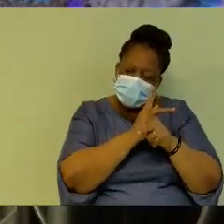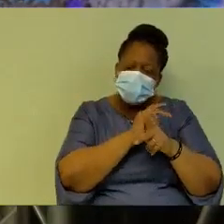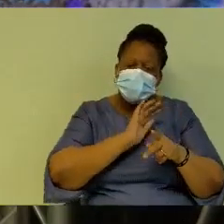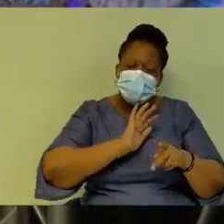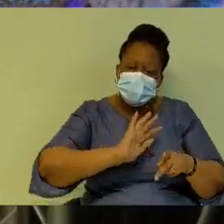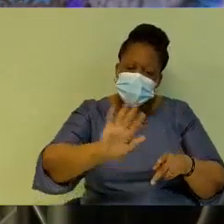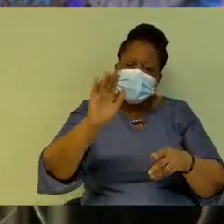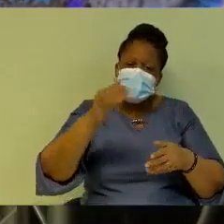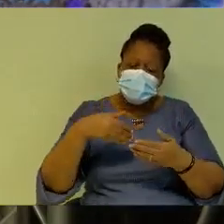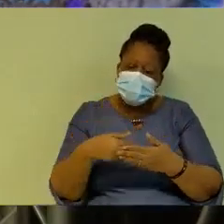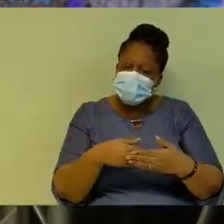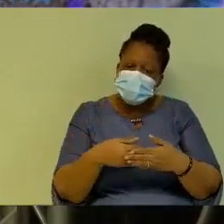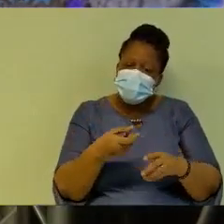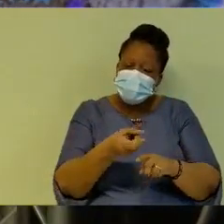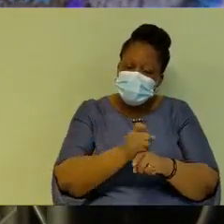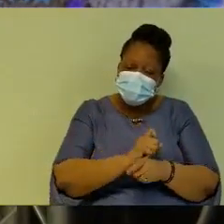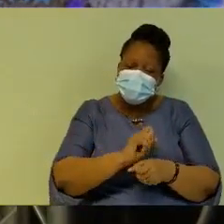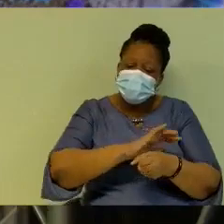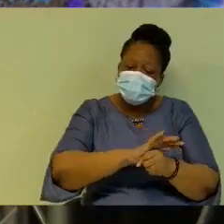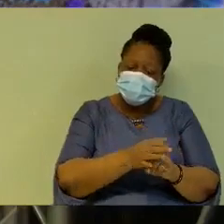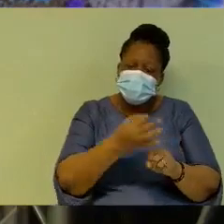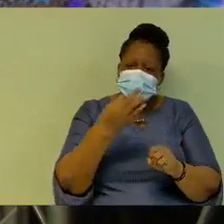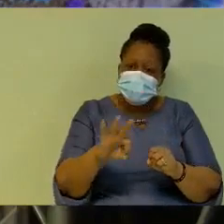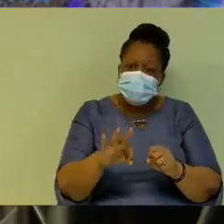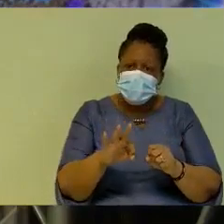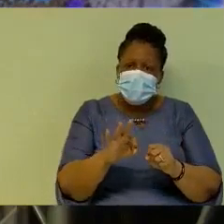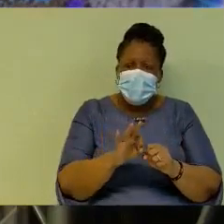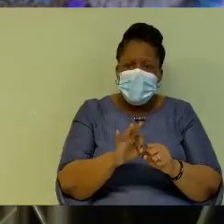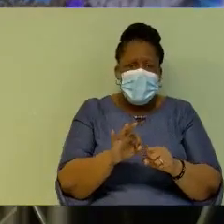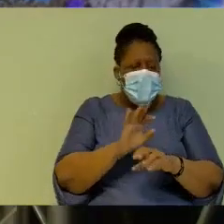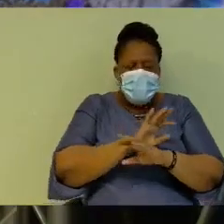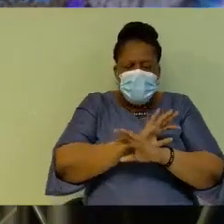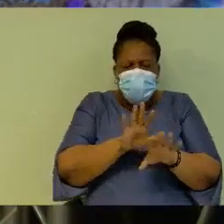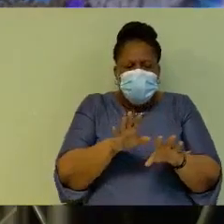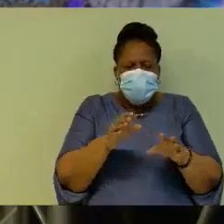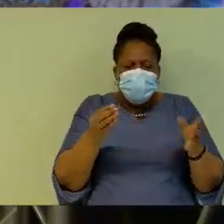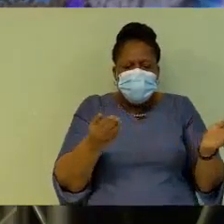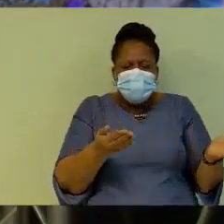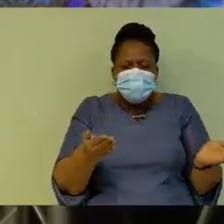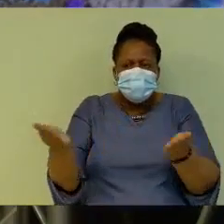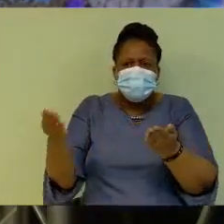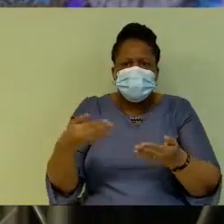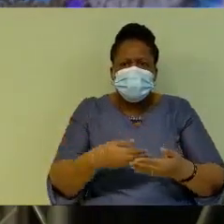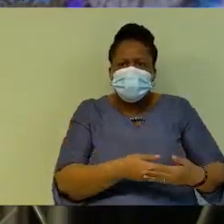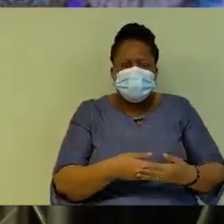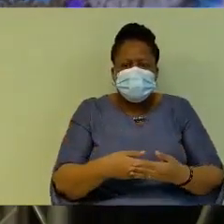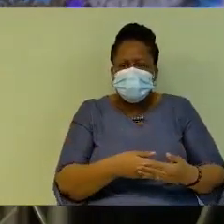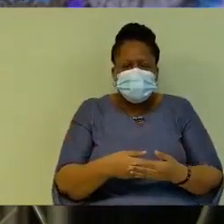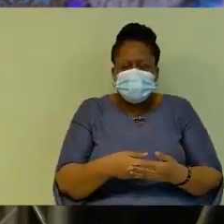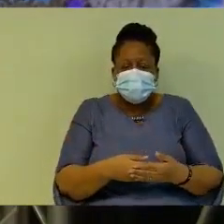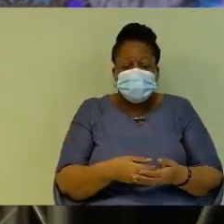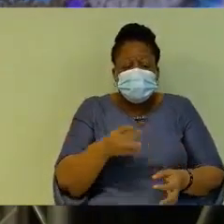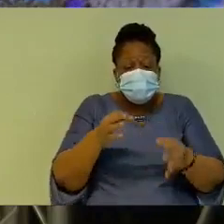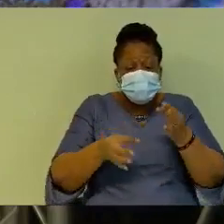virus. And that's why we are saying you should only take the baby out if